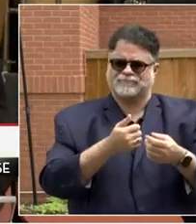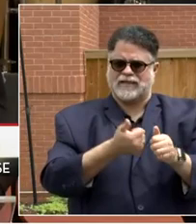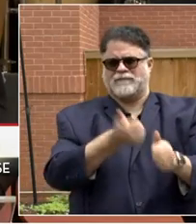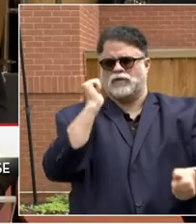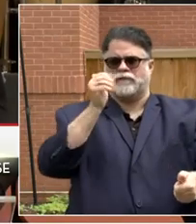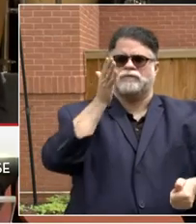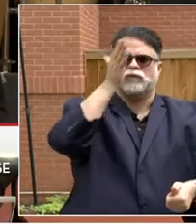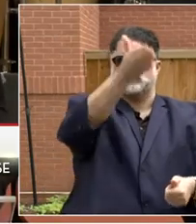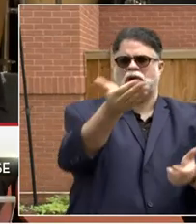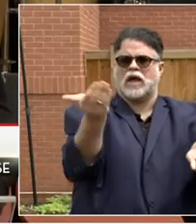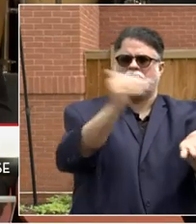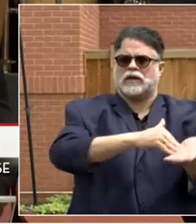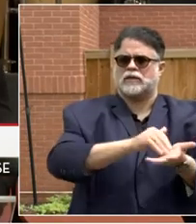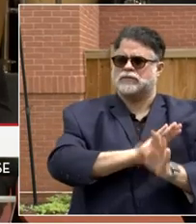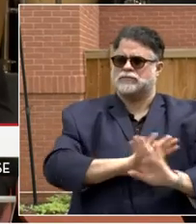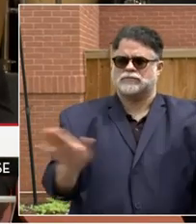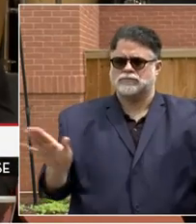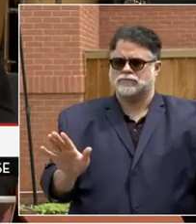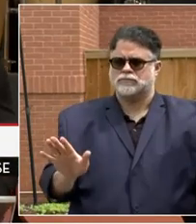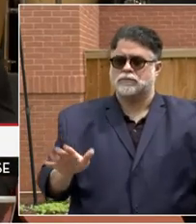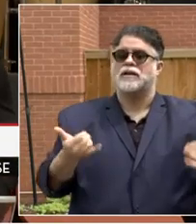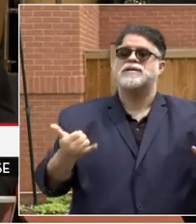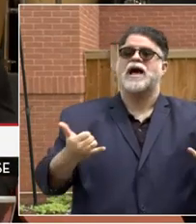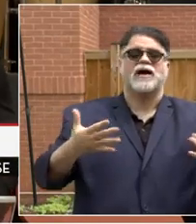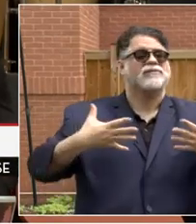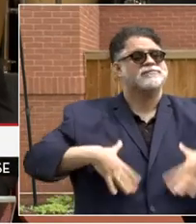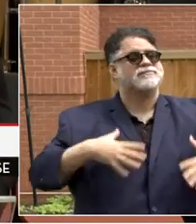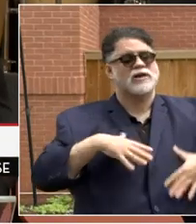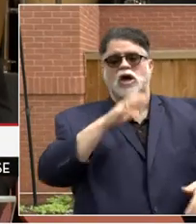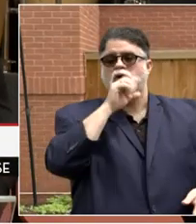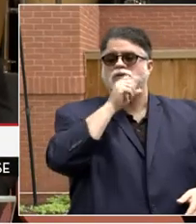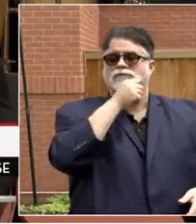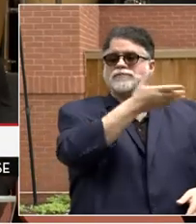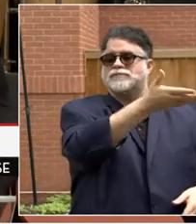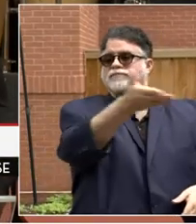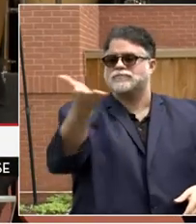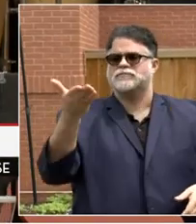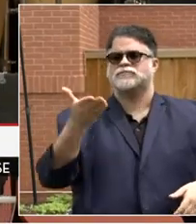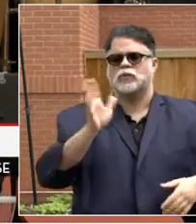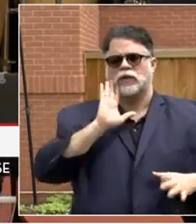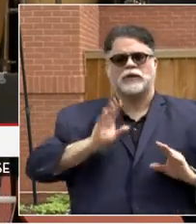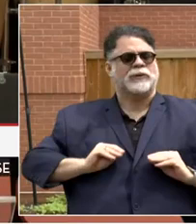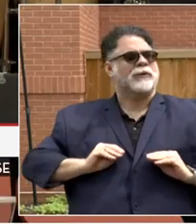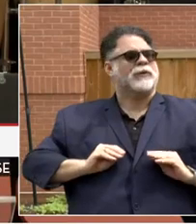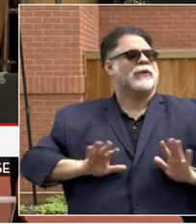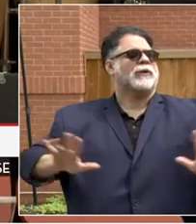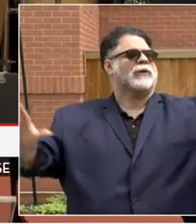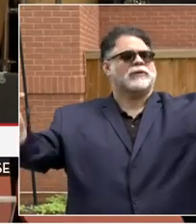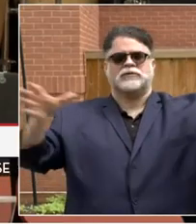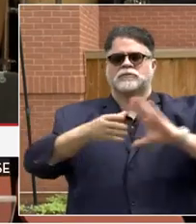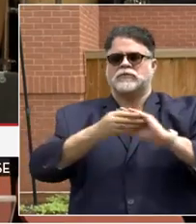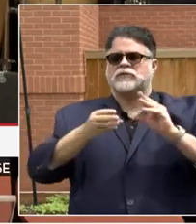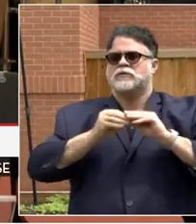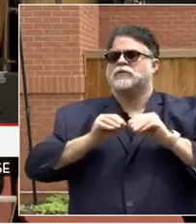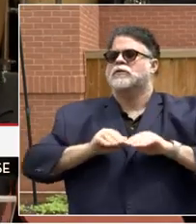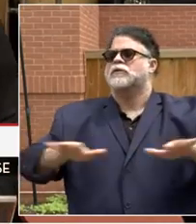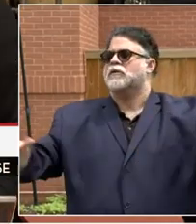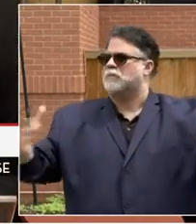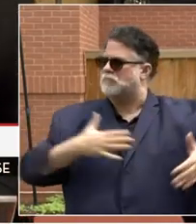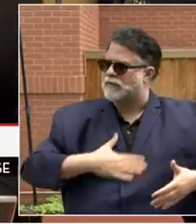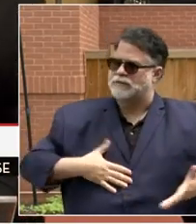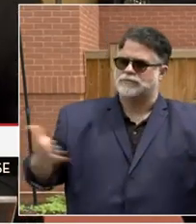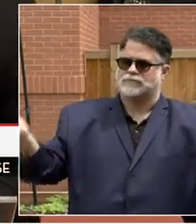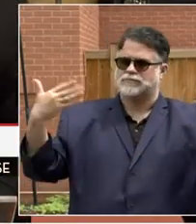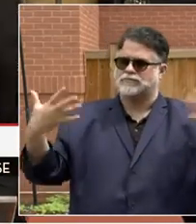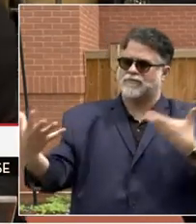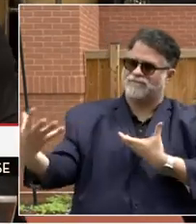We want you to wear orange. We want to spread the message and ask our neighbors to join the movement. No one is